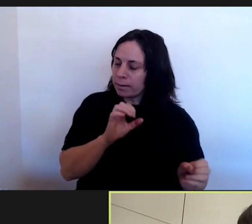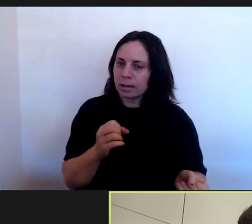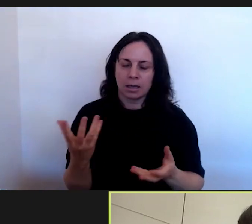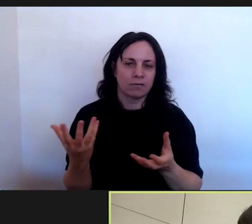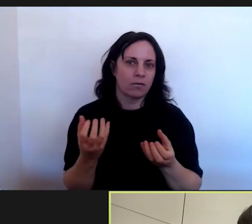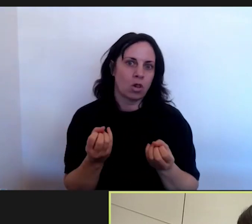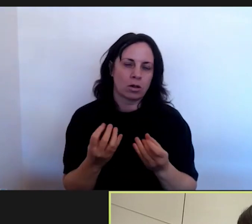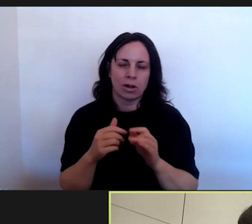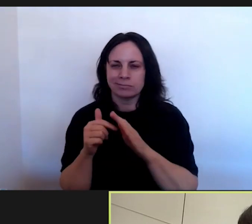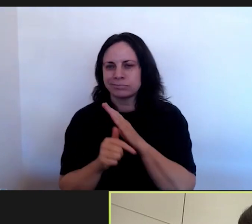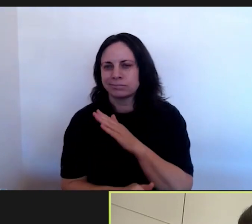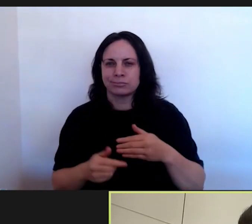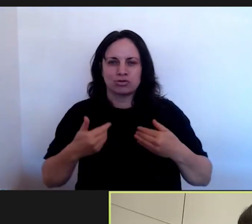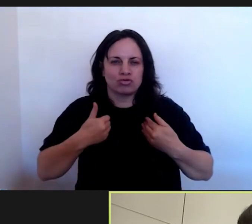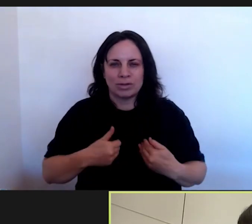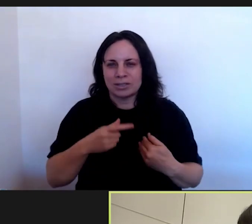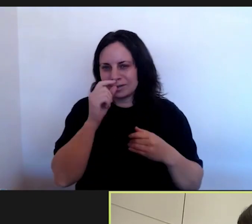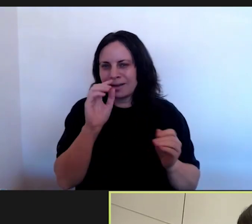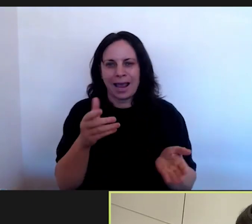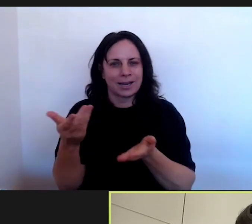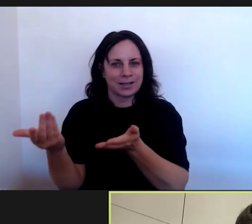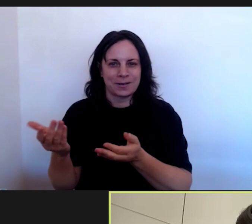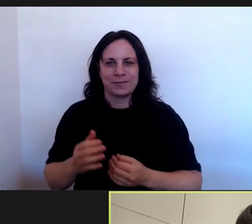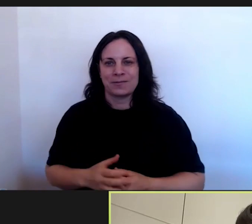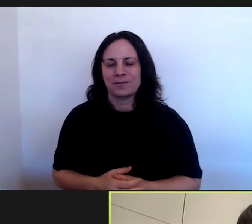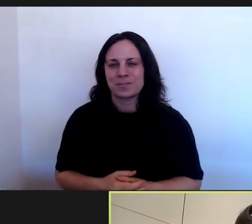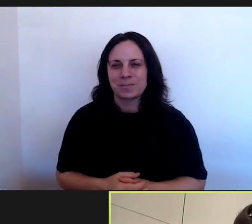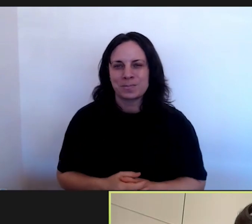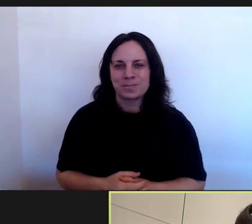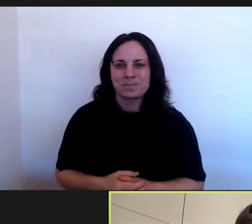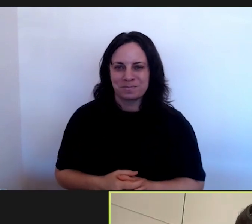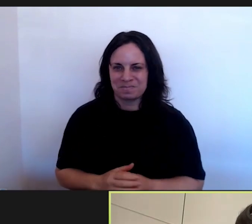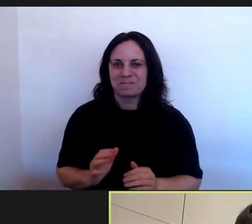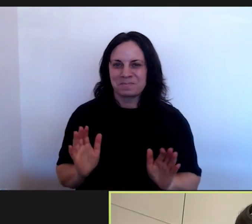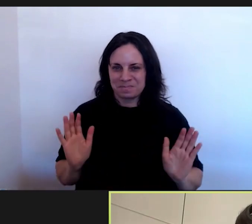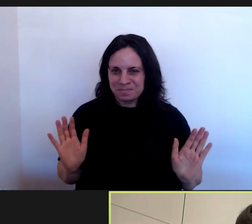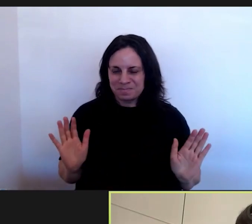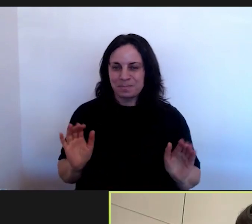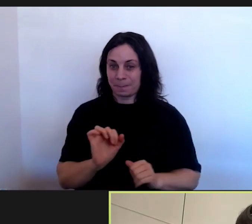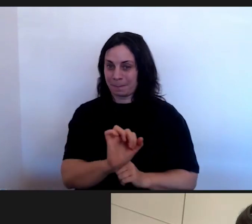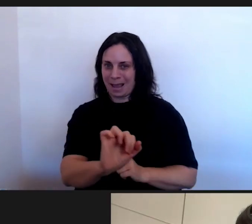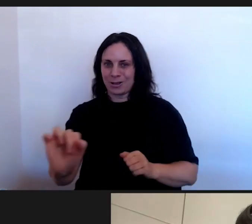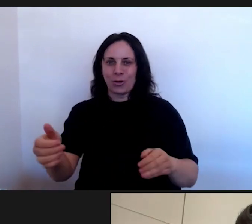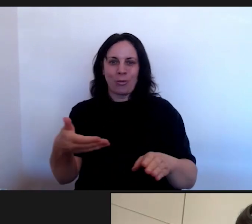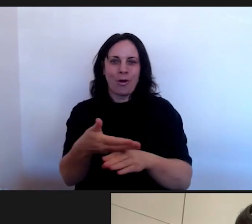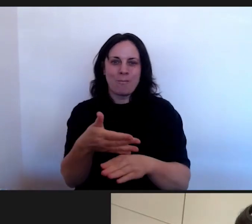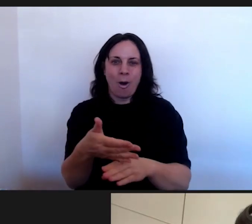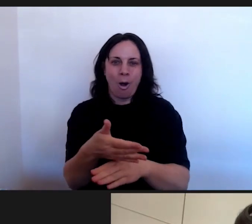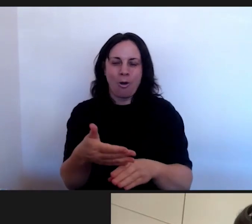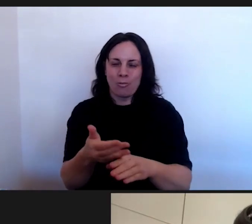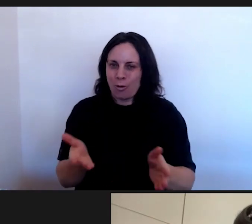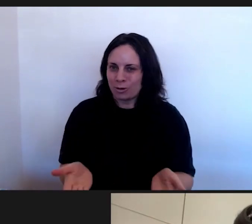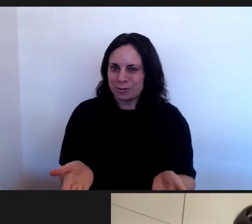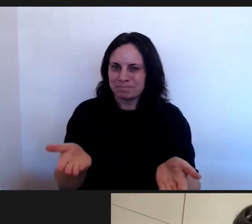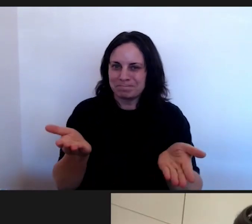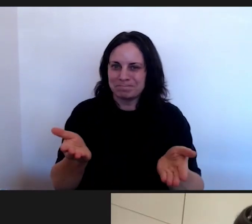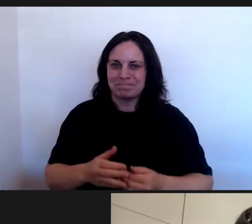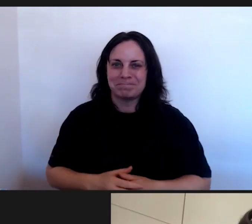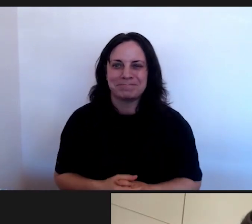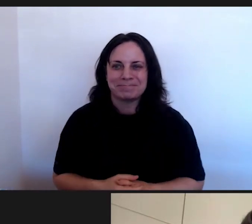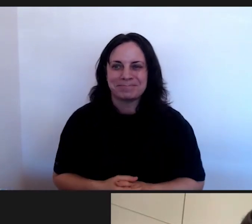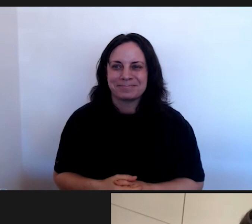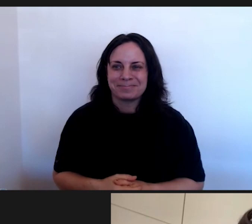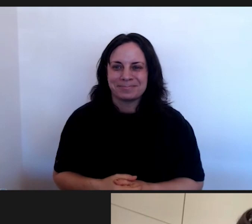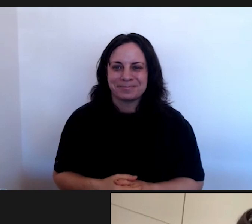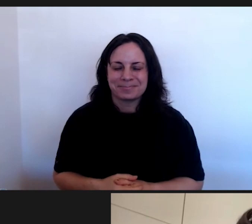all the knowledge we can bring. So I'll leave you with that homework to be active listeners and go. Kia ora, Daniel. Kia ora.